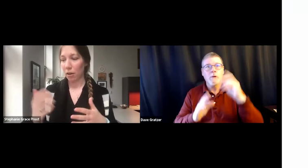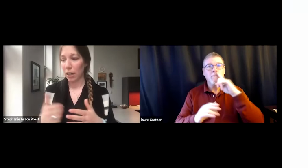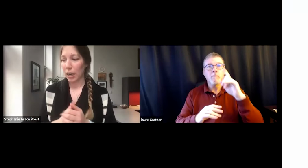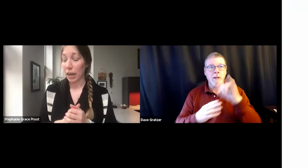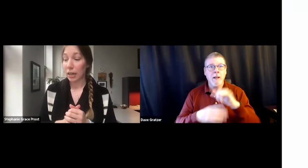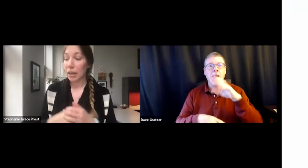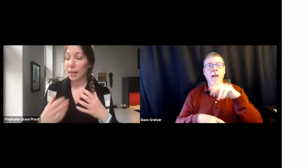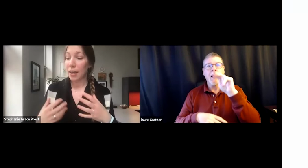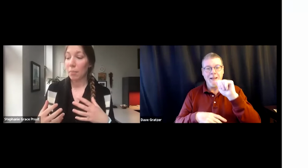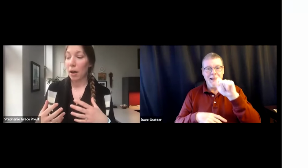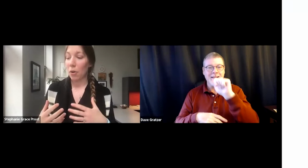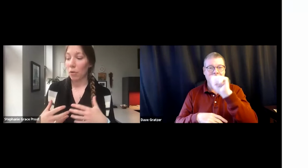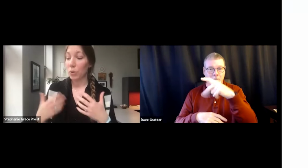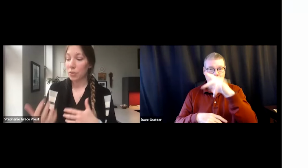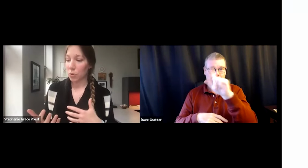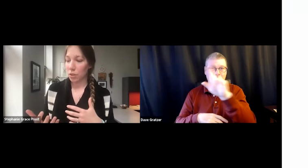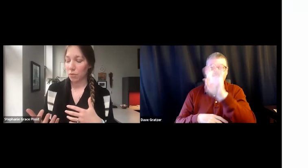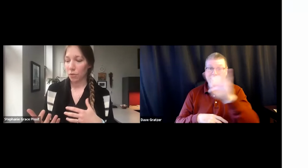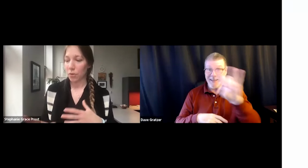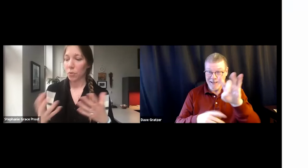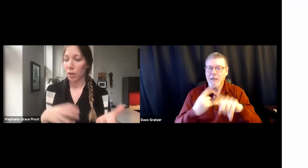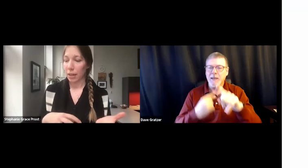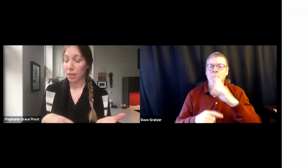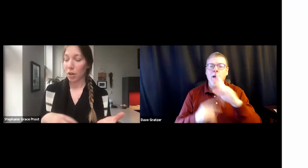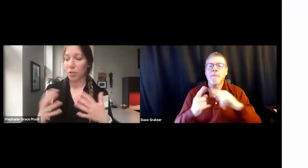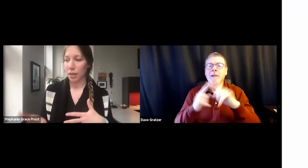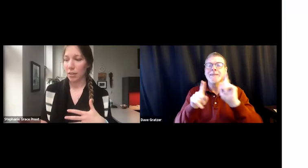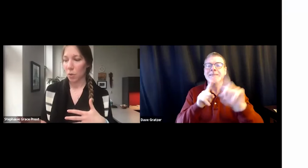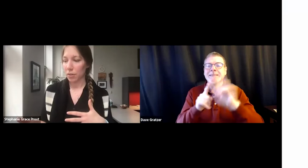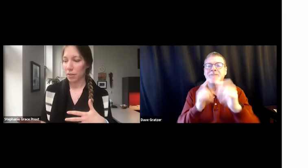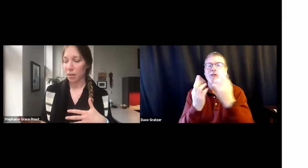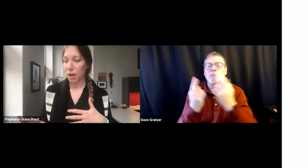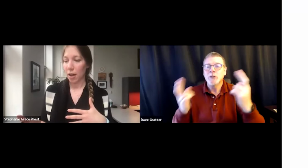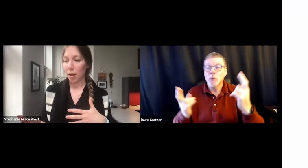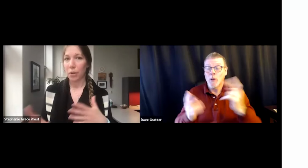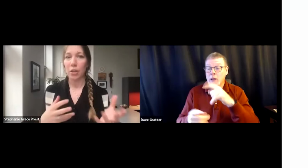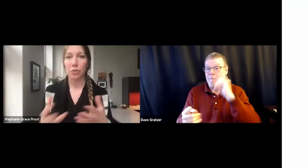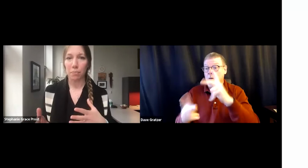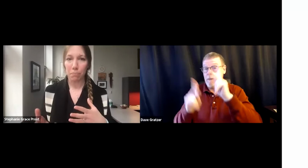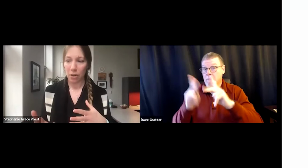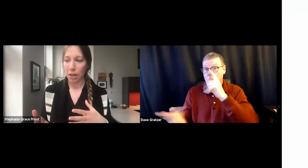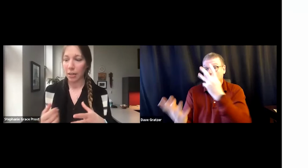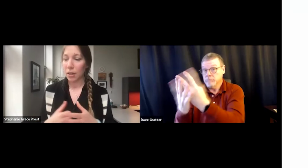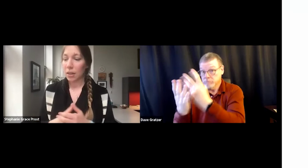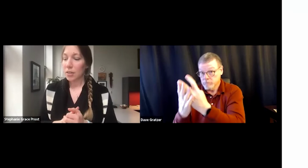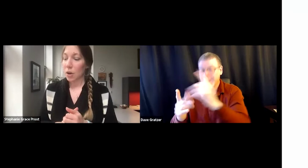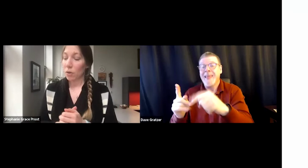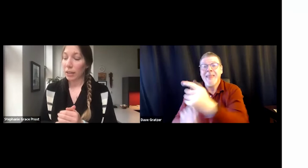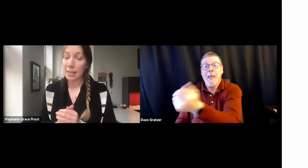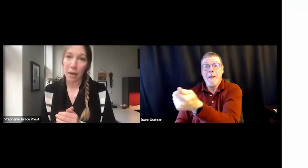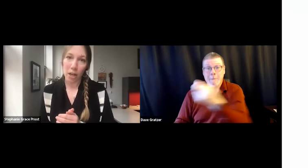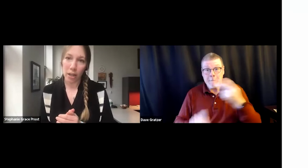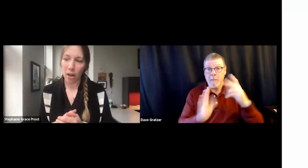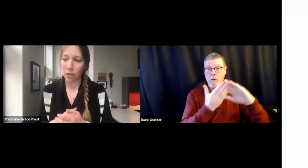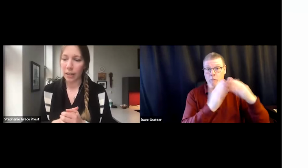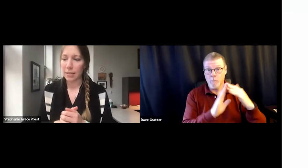or POUND 988, thinking about resources for folks who are incarcerated as well as their reentry period. So